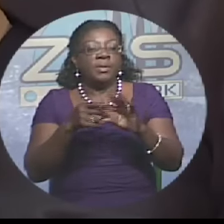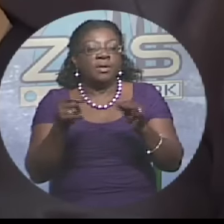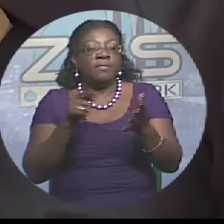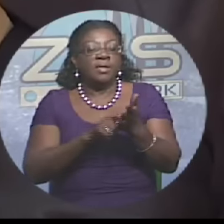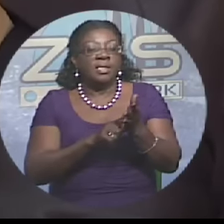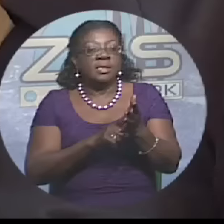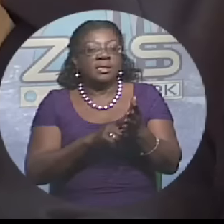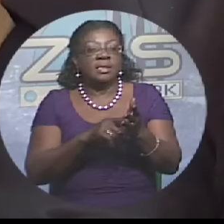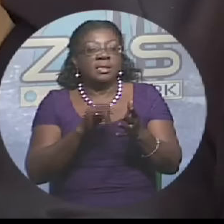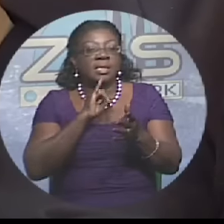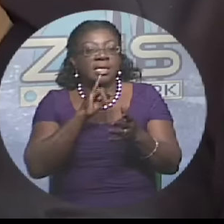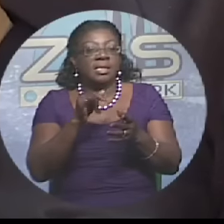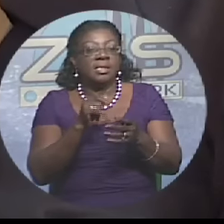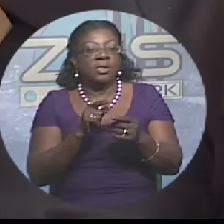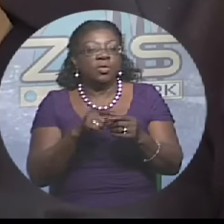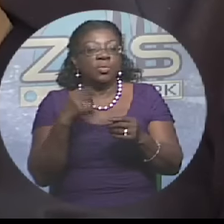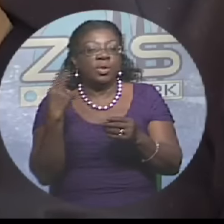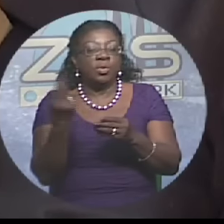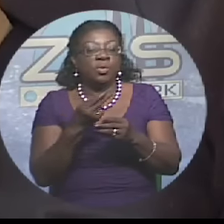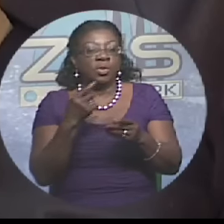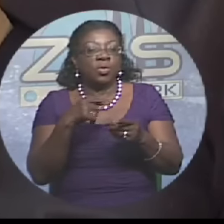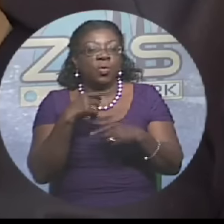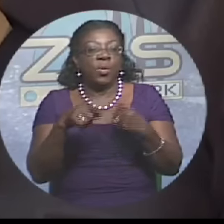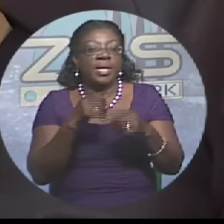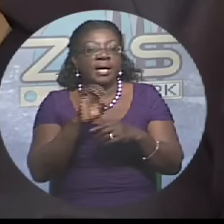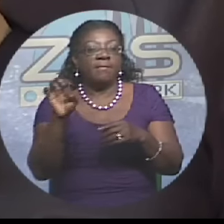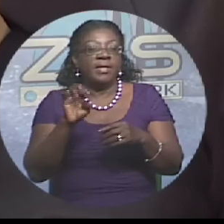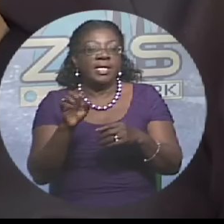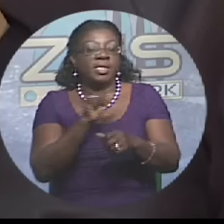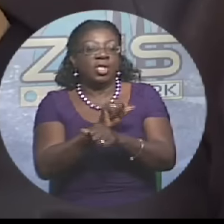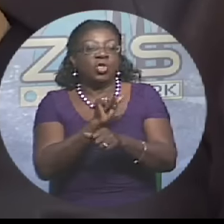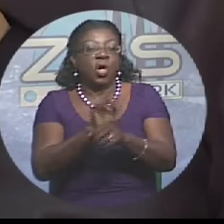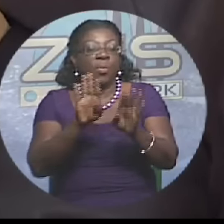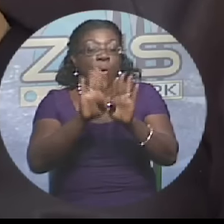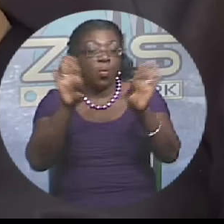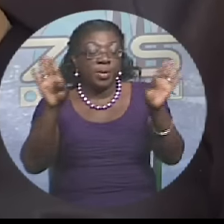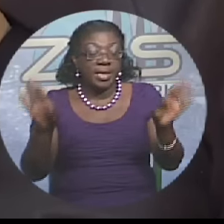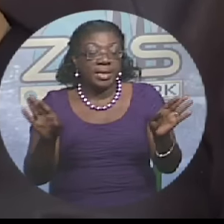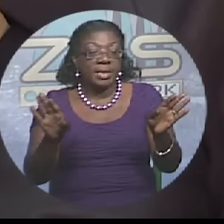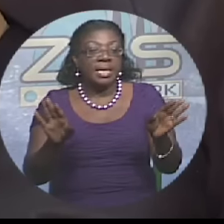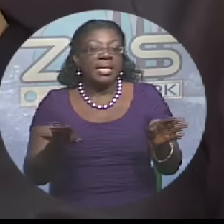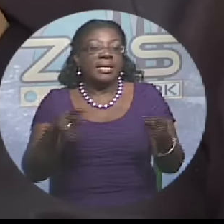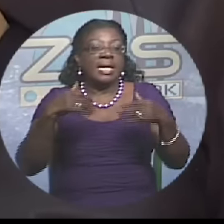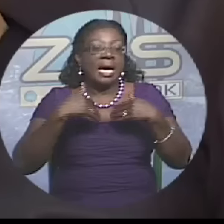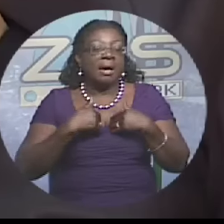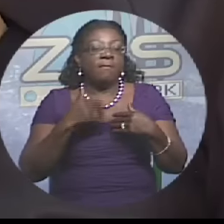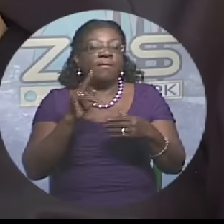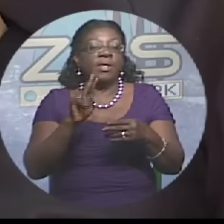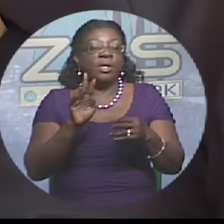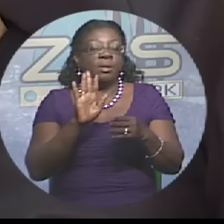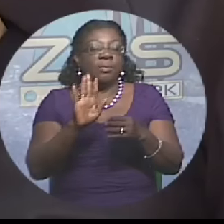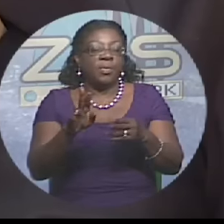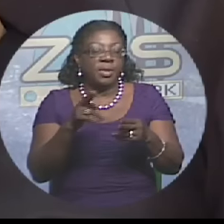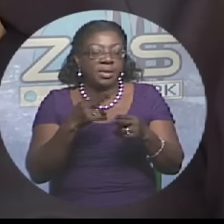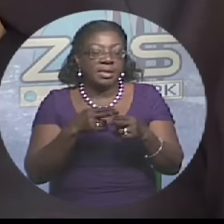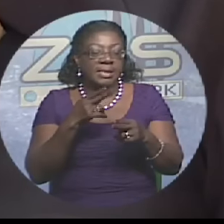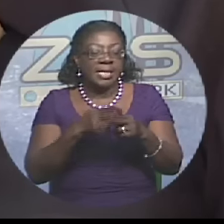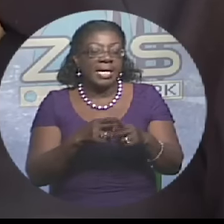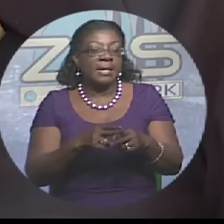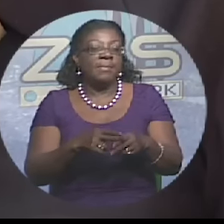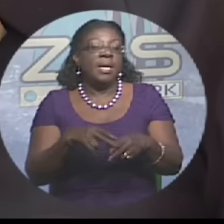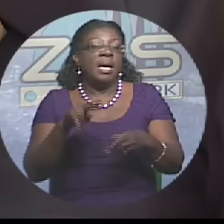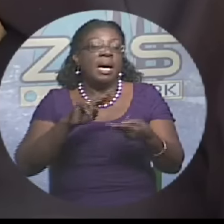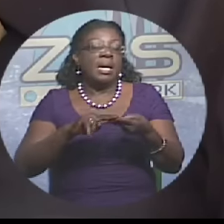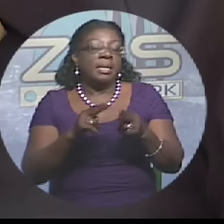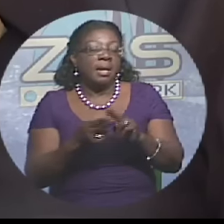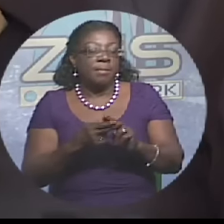is used whenever there is a job vacancy that occurs and it's brought to our attention, either through our partnership with